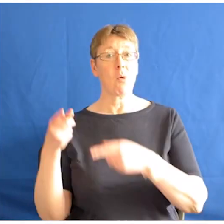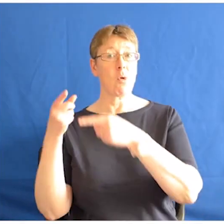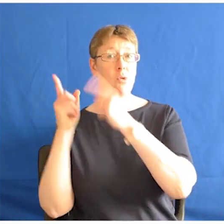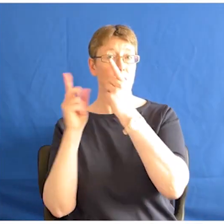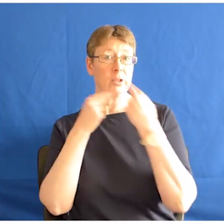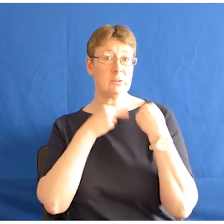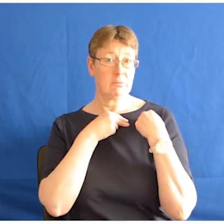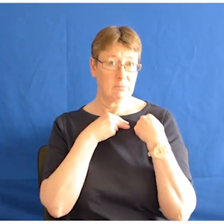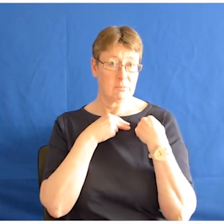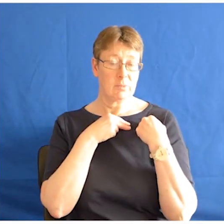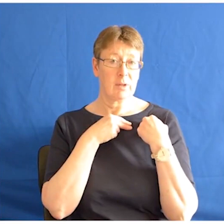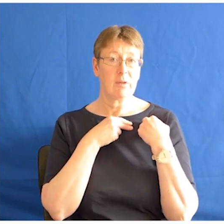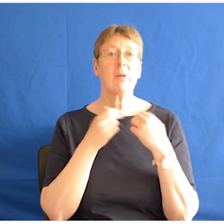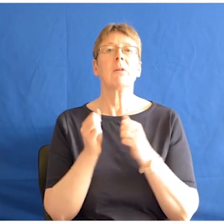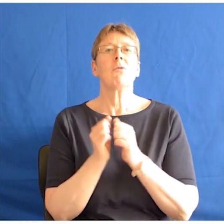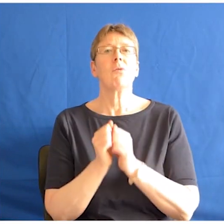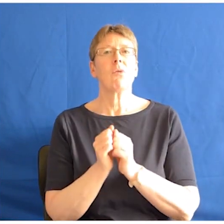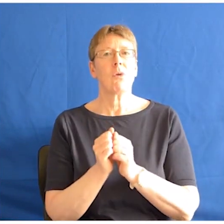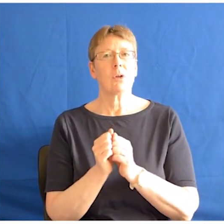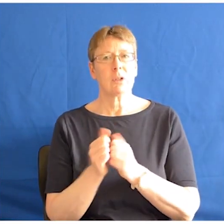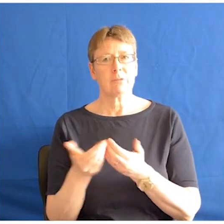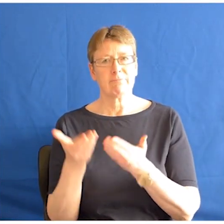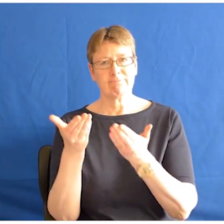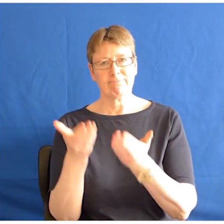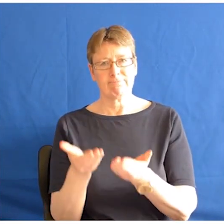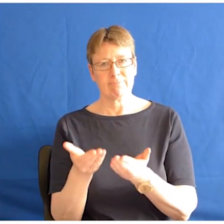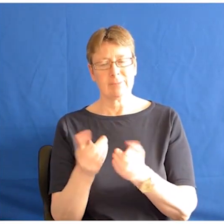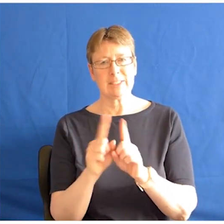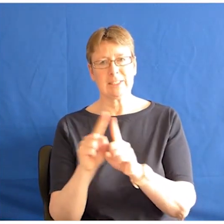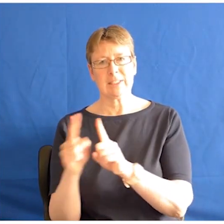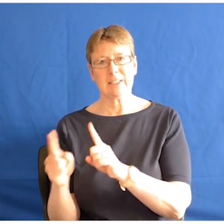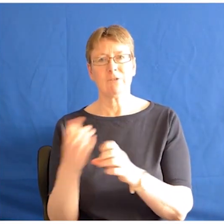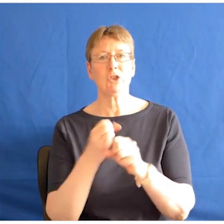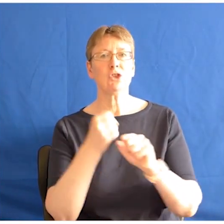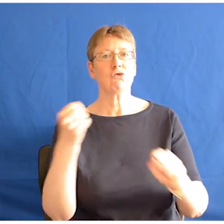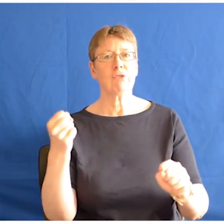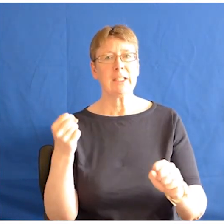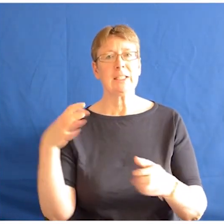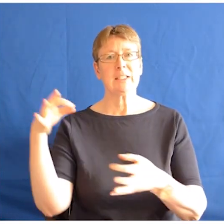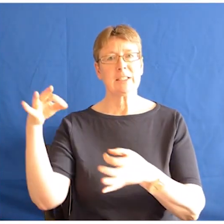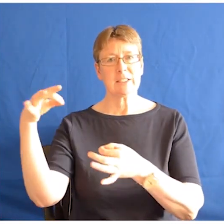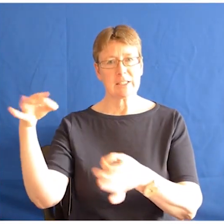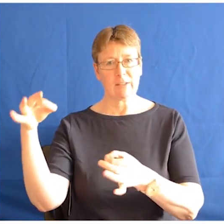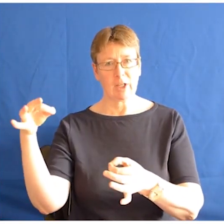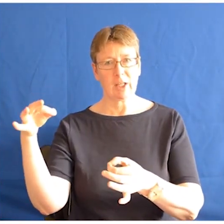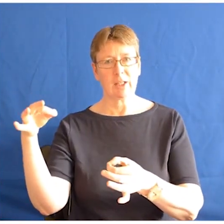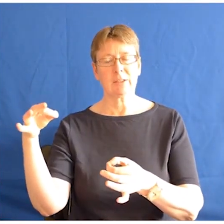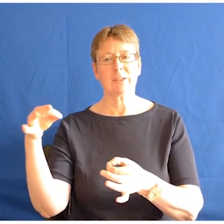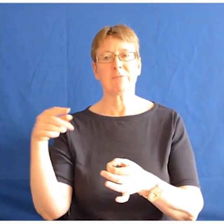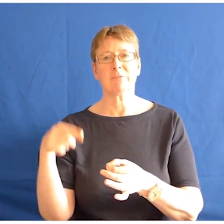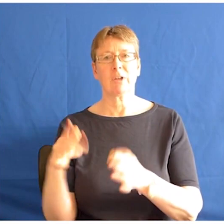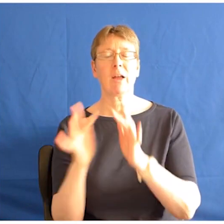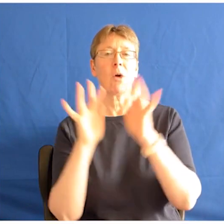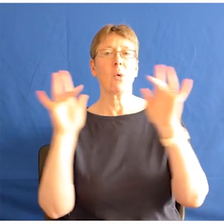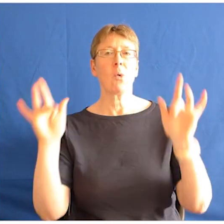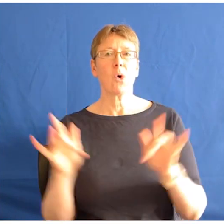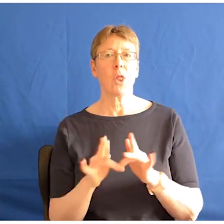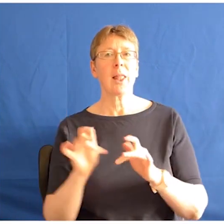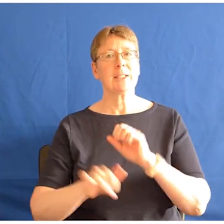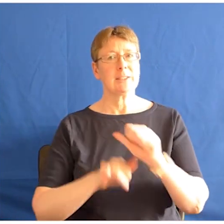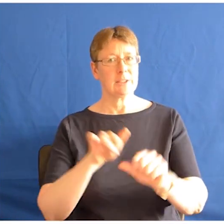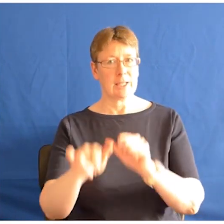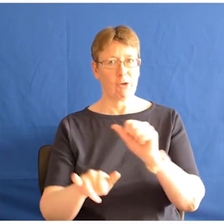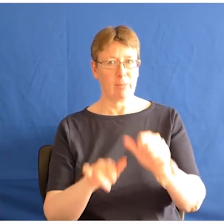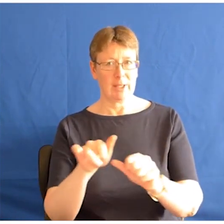By the authority vested in me, I now have the honour to admit to their various degrees and certificates those who are taking part in this virtual